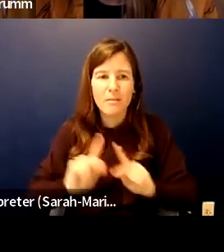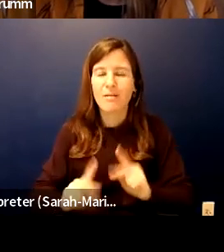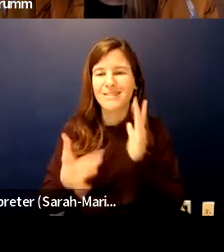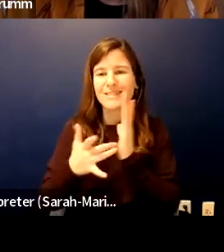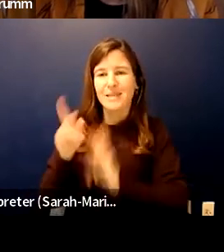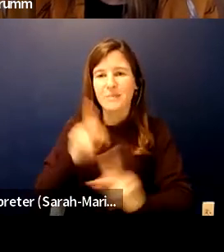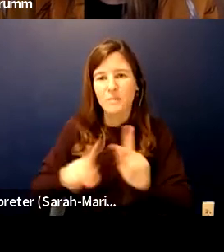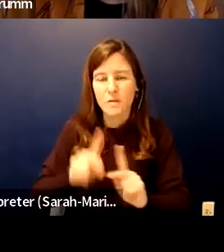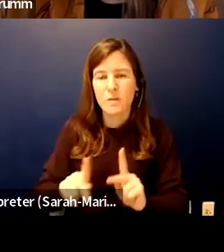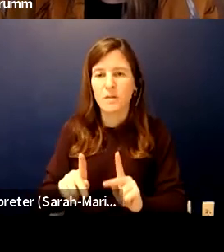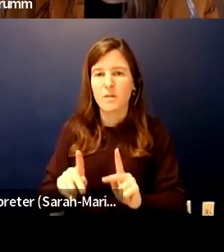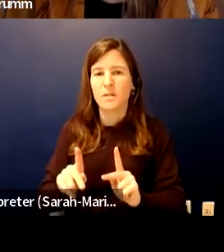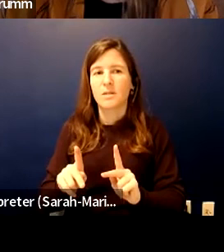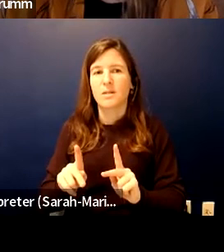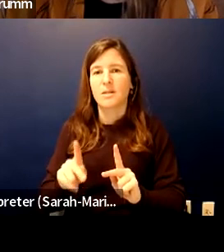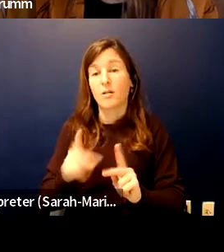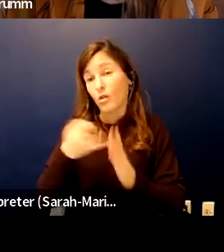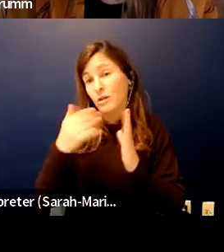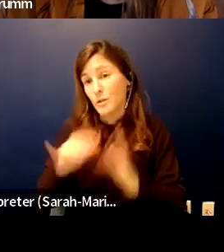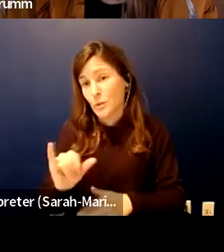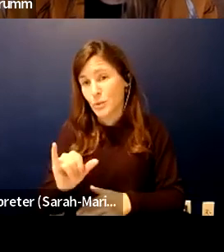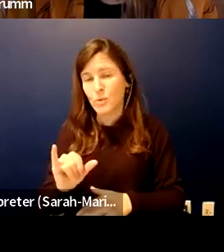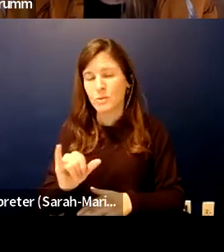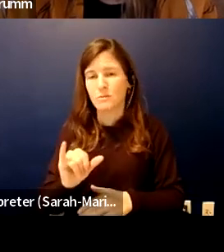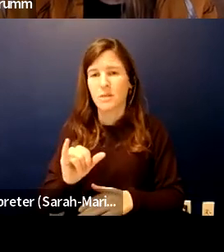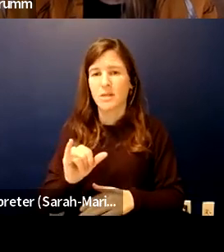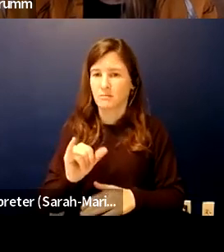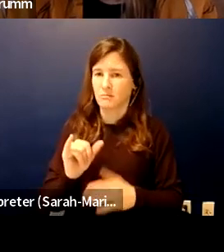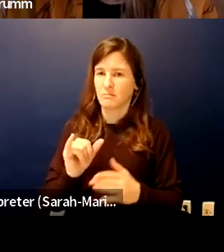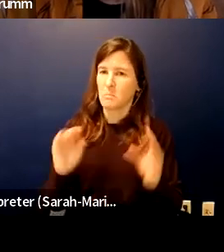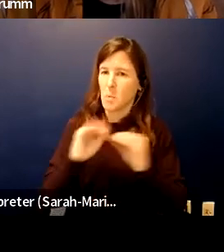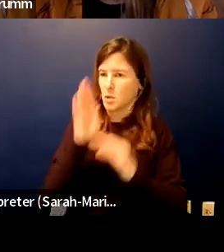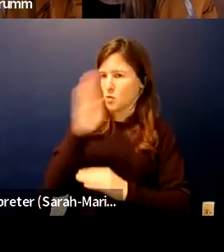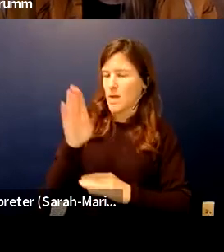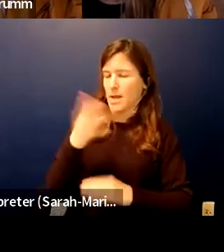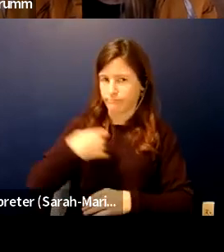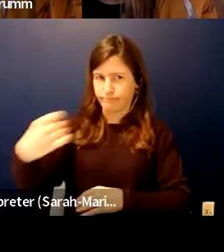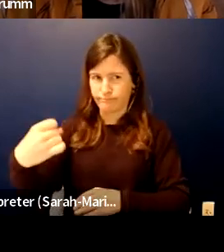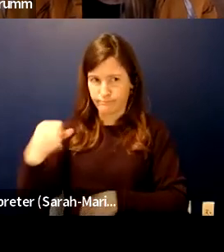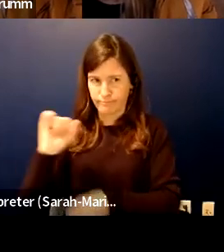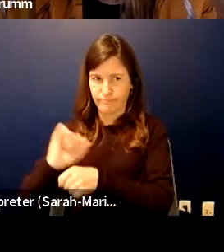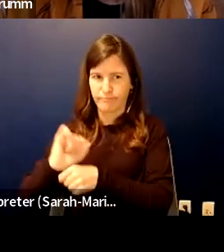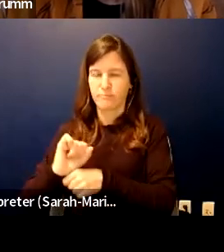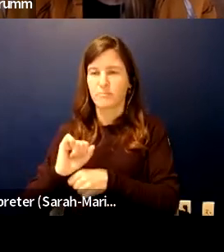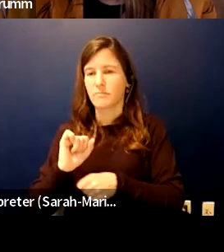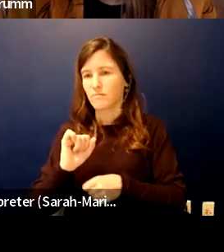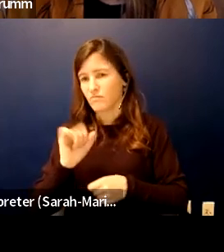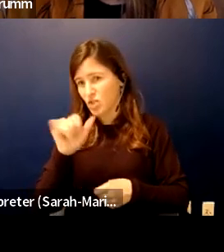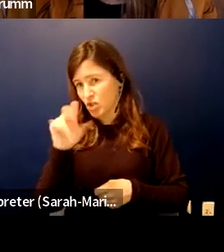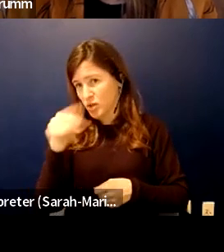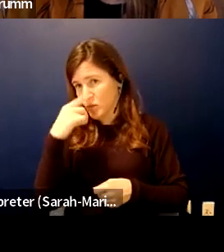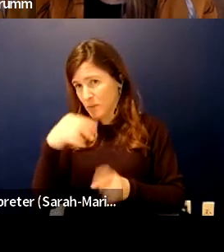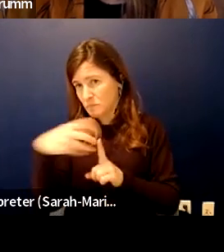and also our artists. But yeah, that just comes to mind. I don't know, Sean, if you wanna go further into